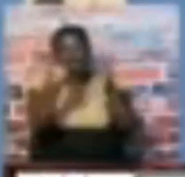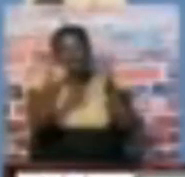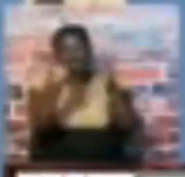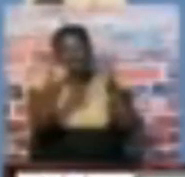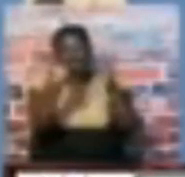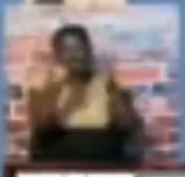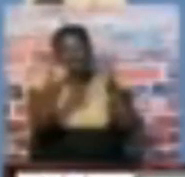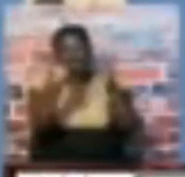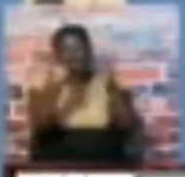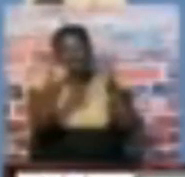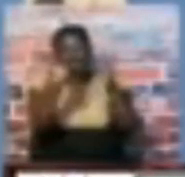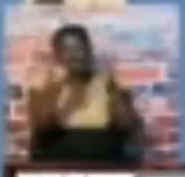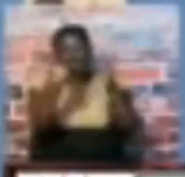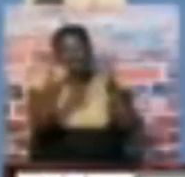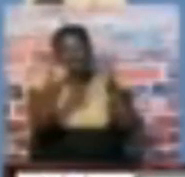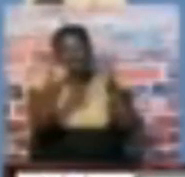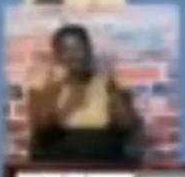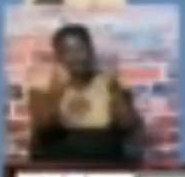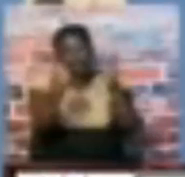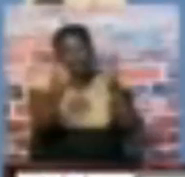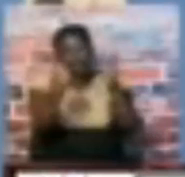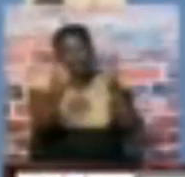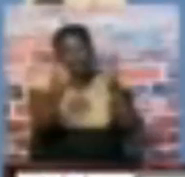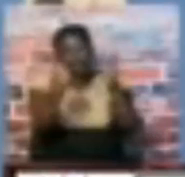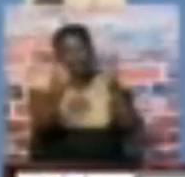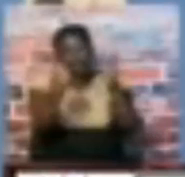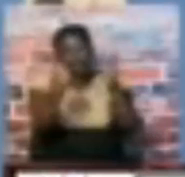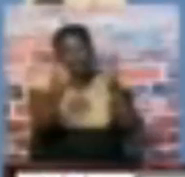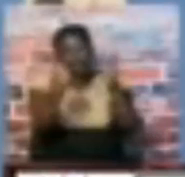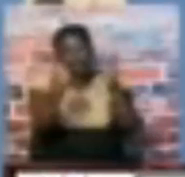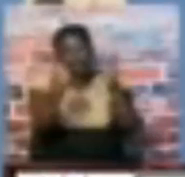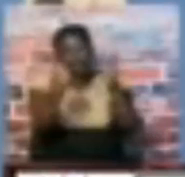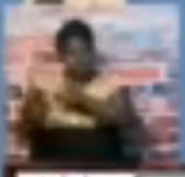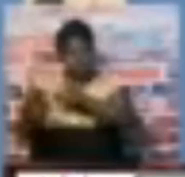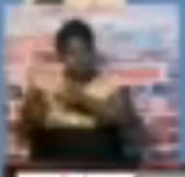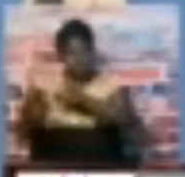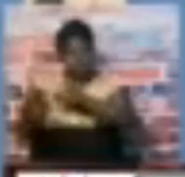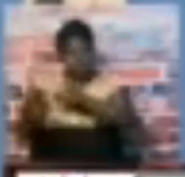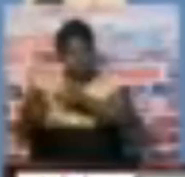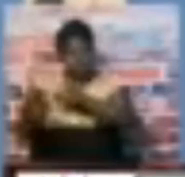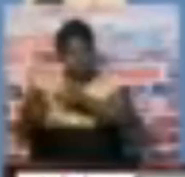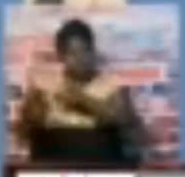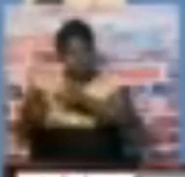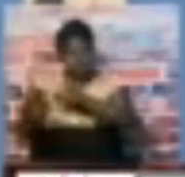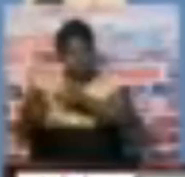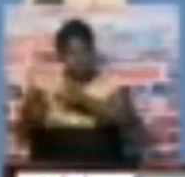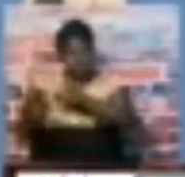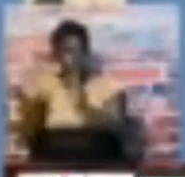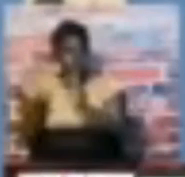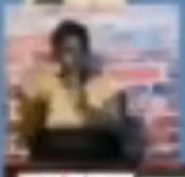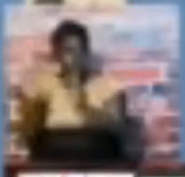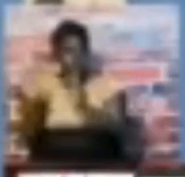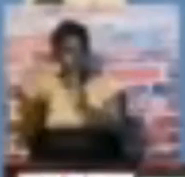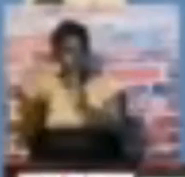security system. Let's go cautiously and see. These are 40 districts